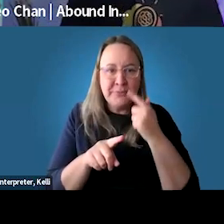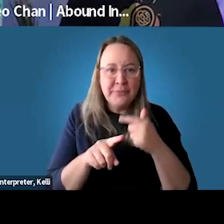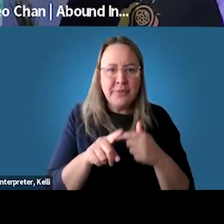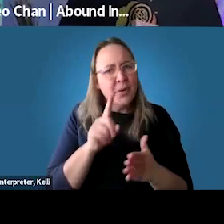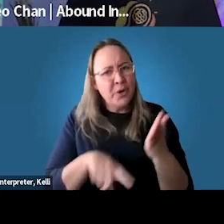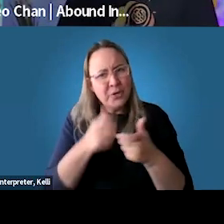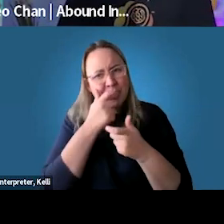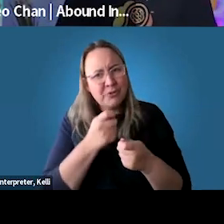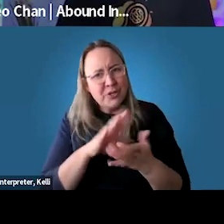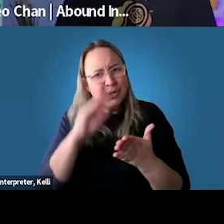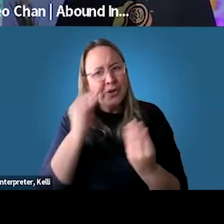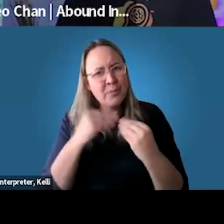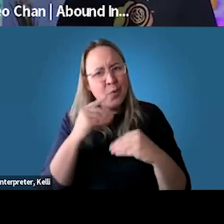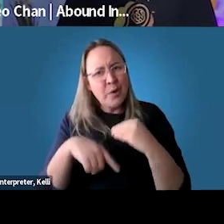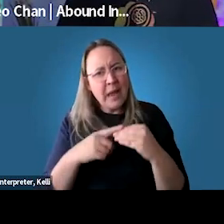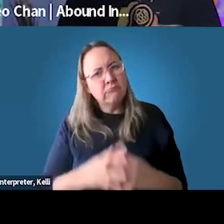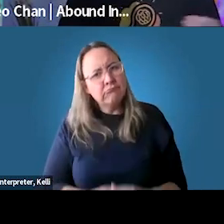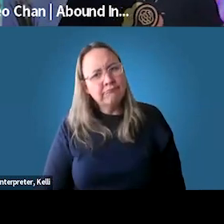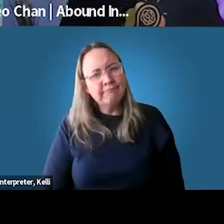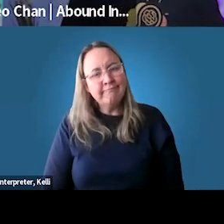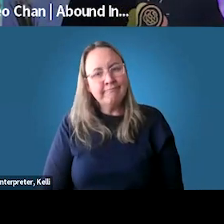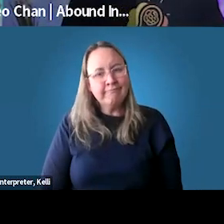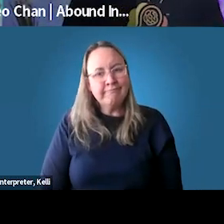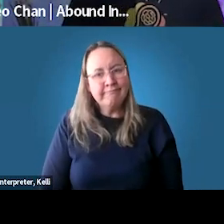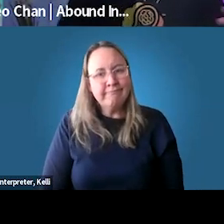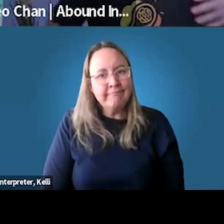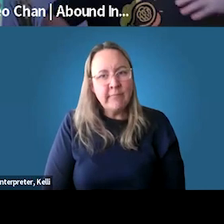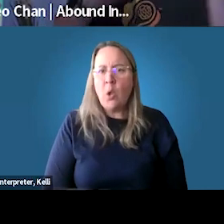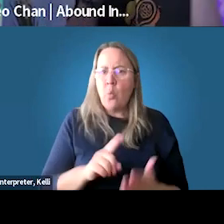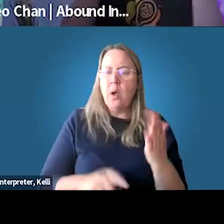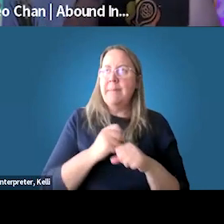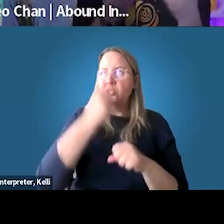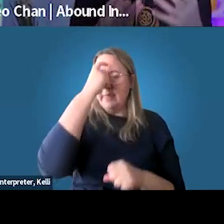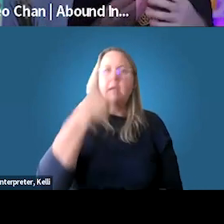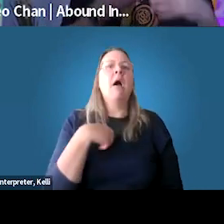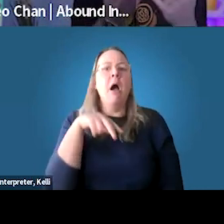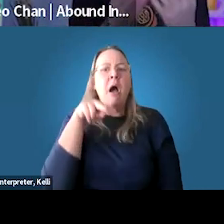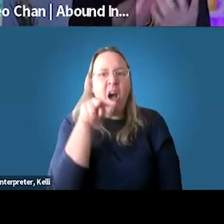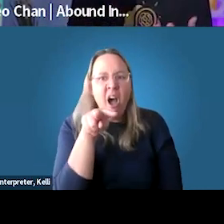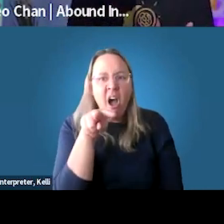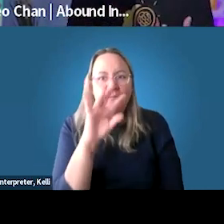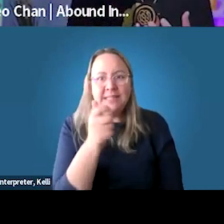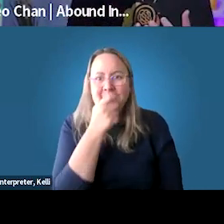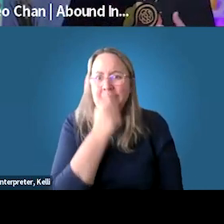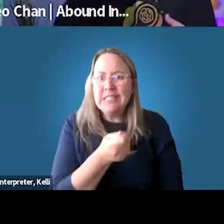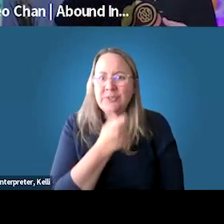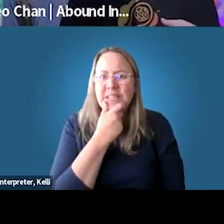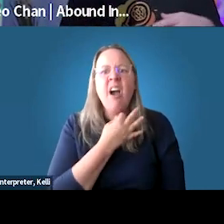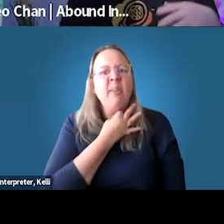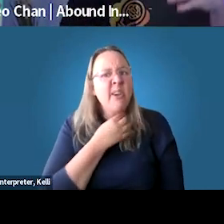What are you interested in learning more about? And what makes you think, that's so interesting? I'm so curious about